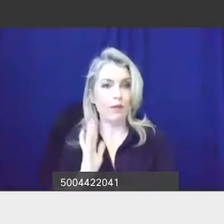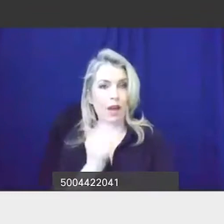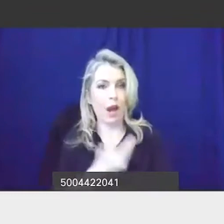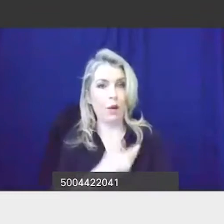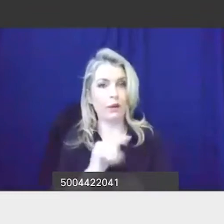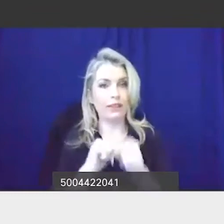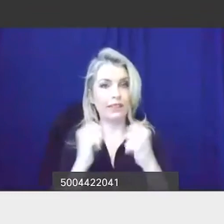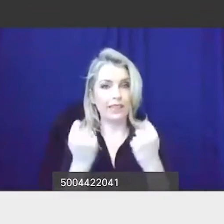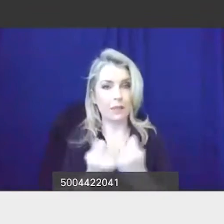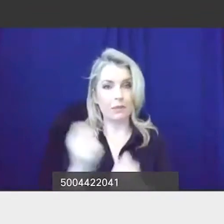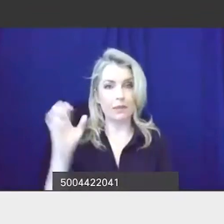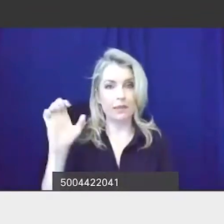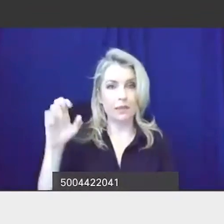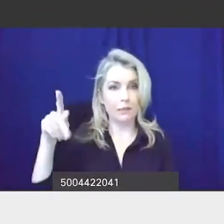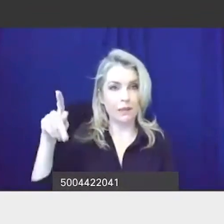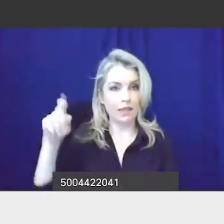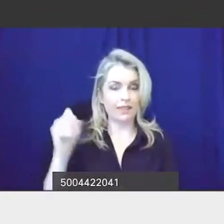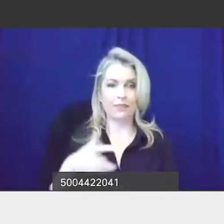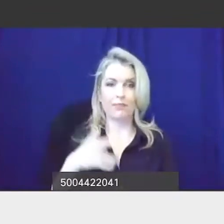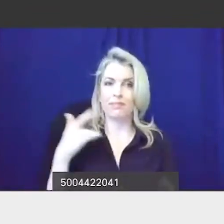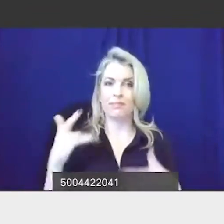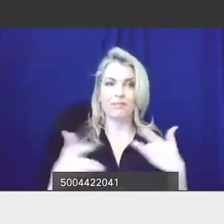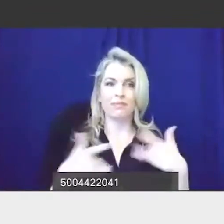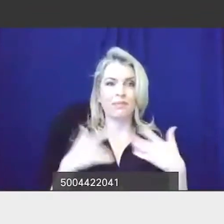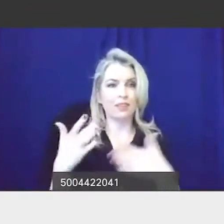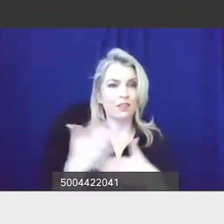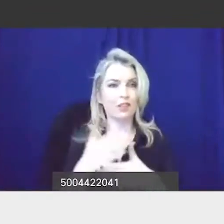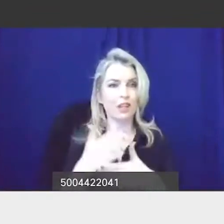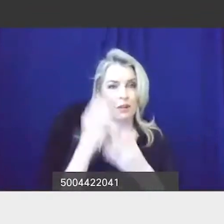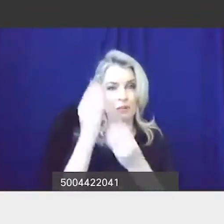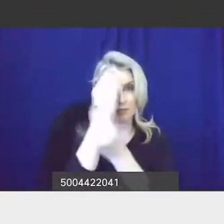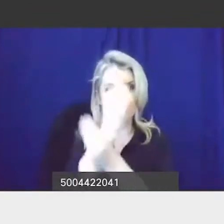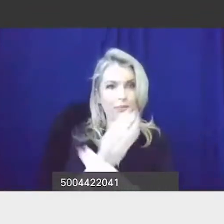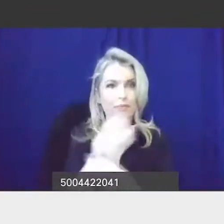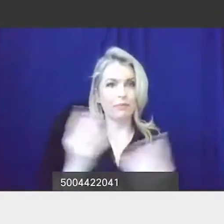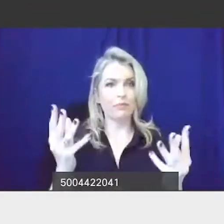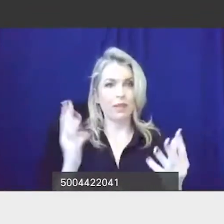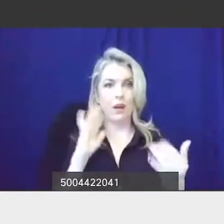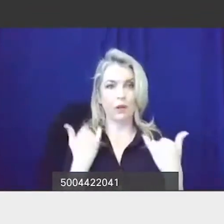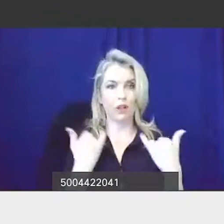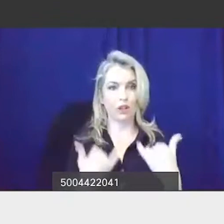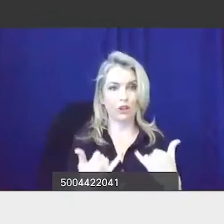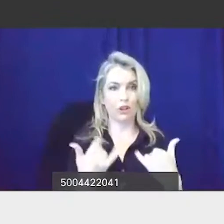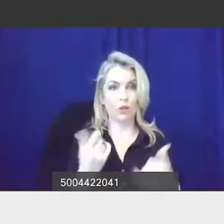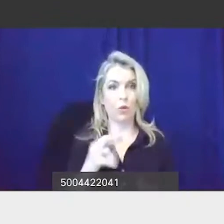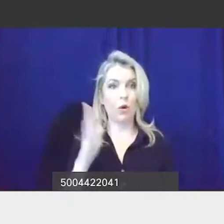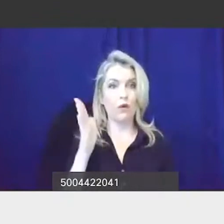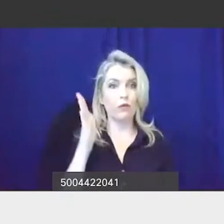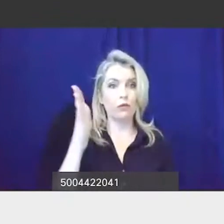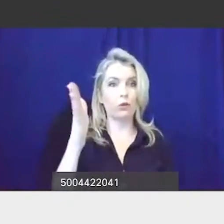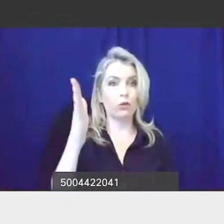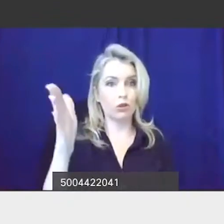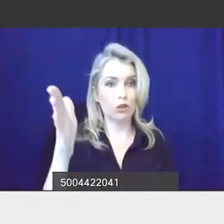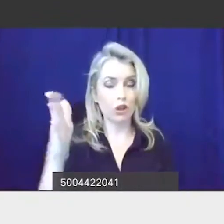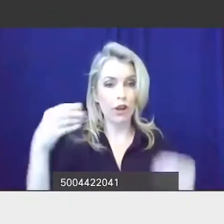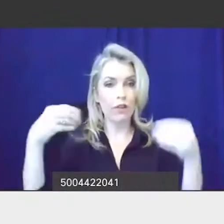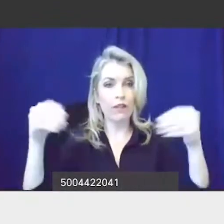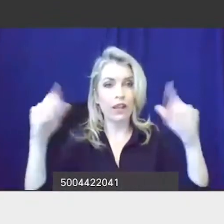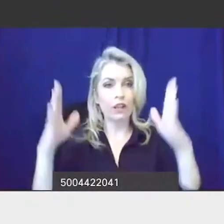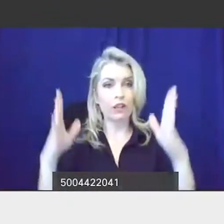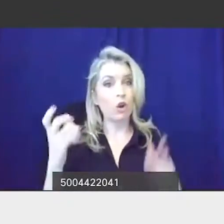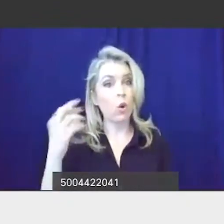excited to be here today to share some helpful information for our current and or future vendors and suppliers of goods and